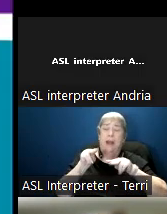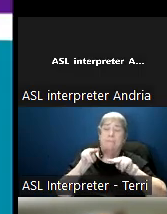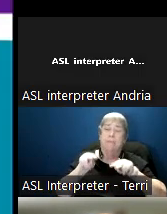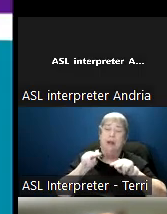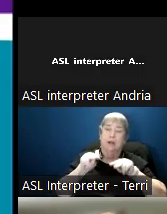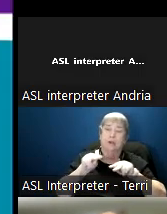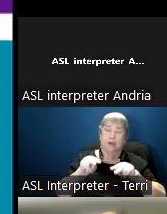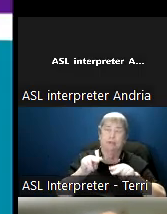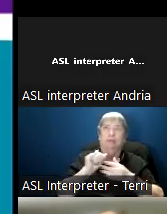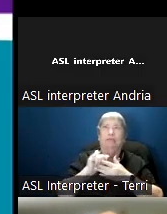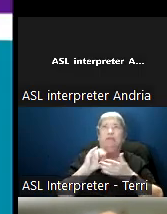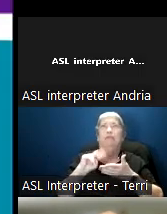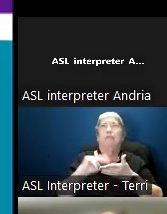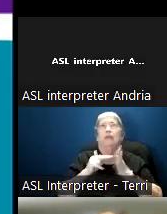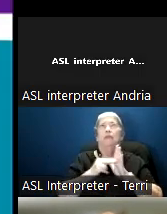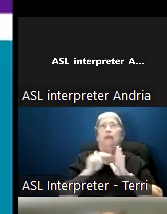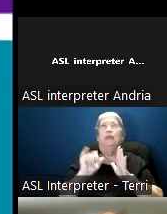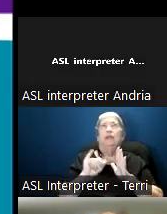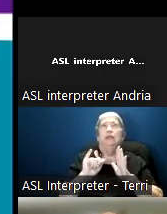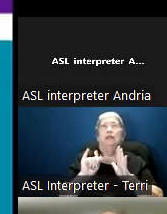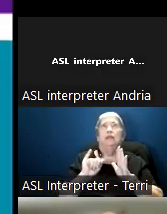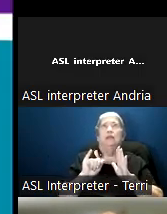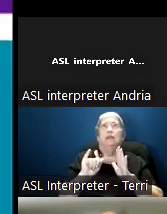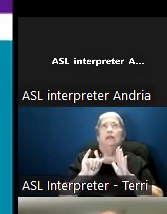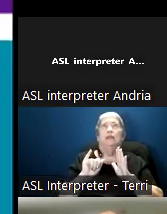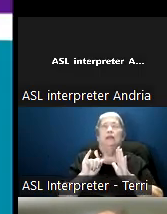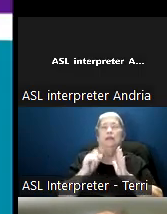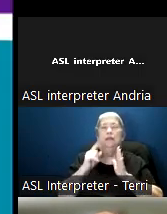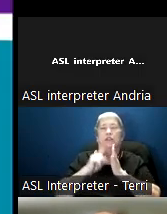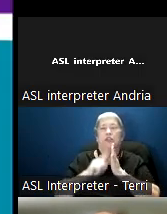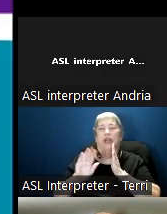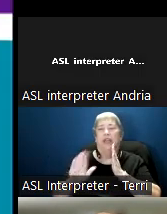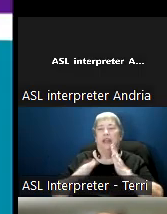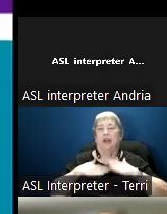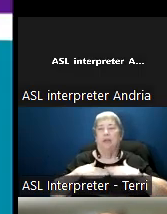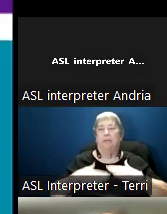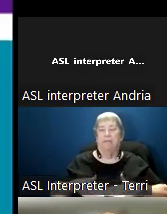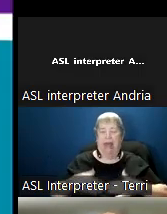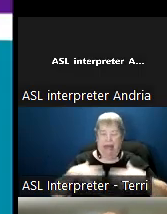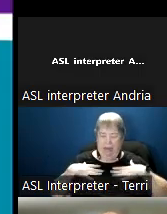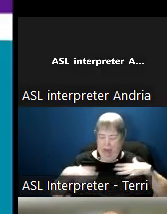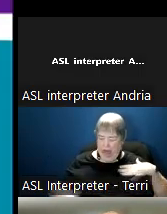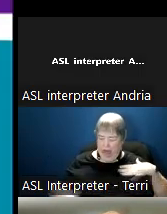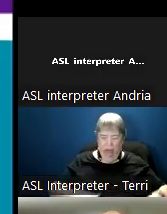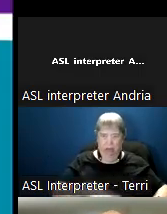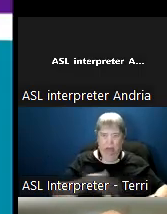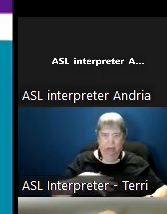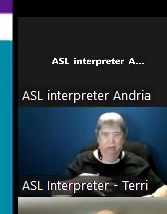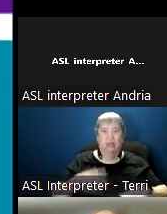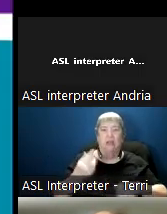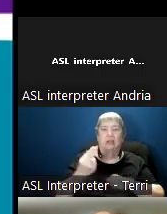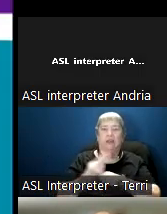This is things like checking a person's body parts, using things